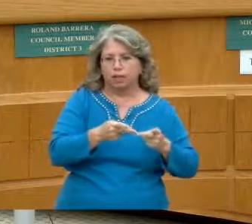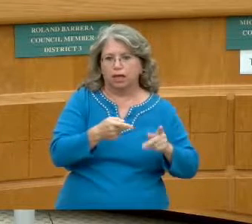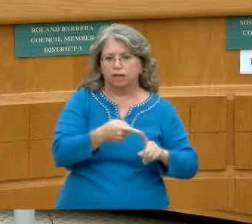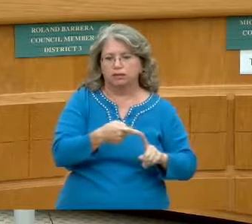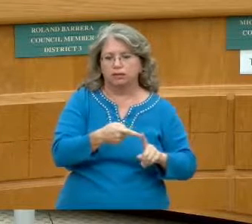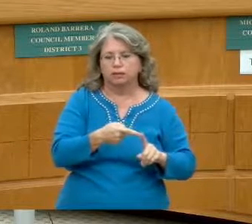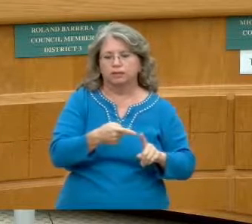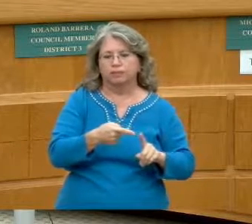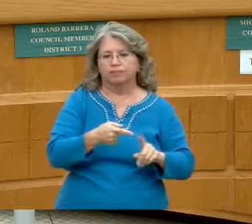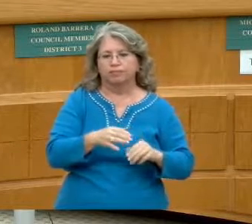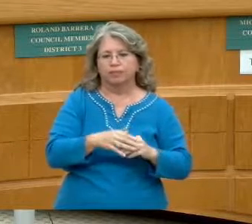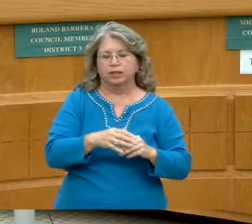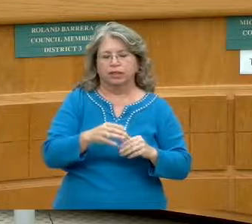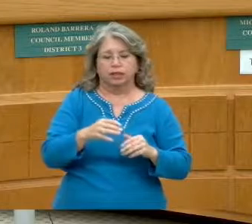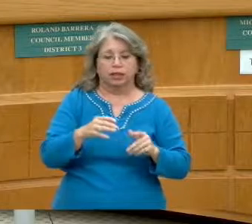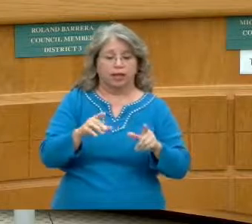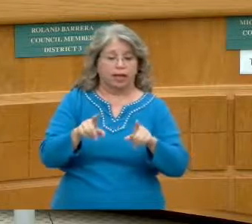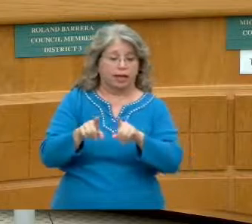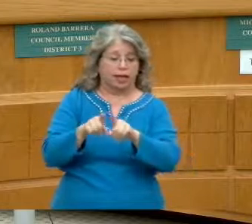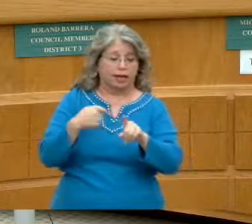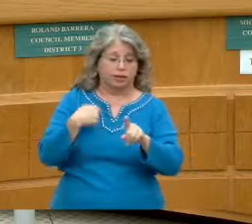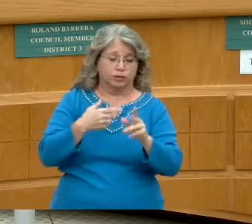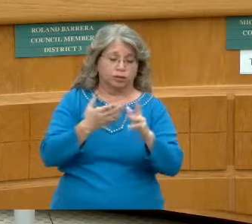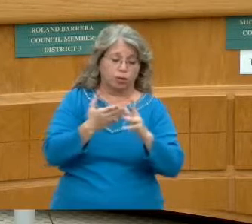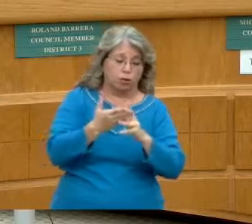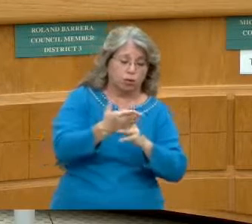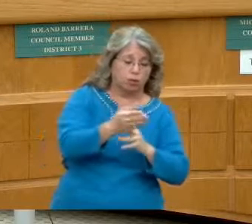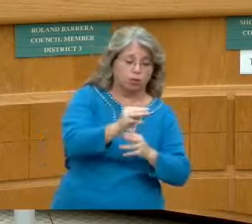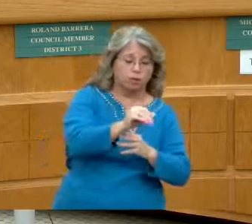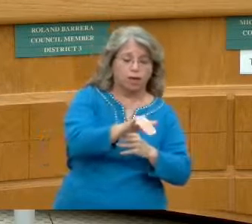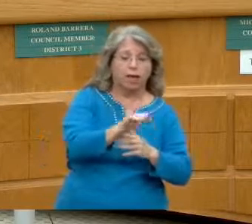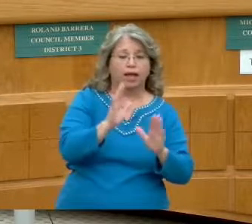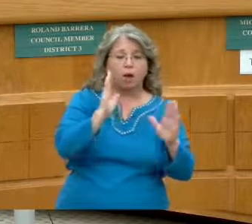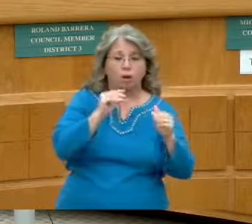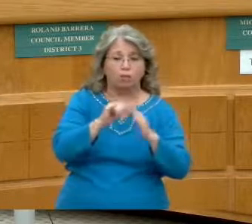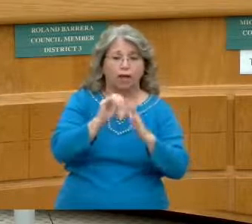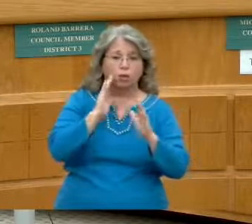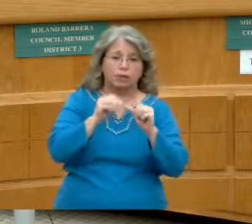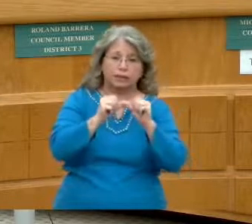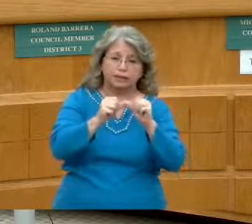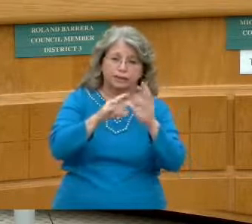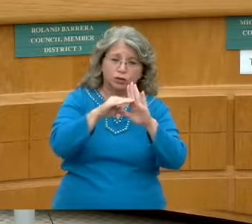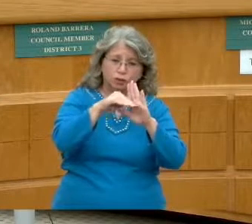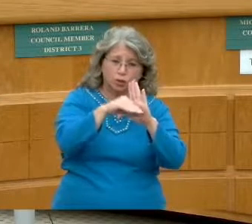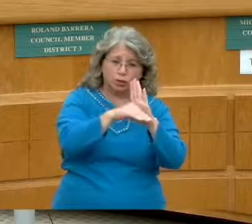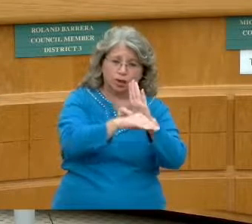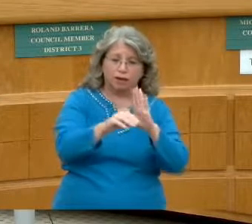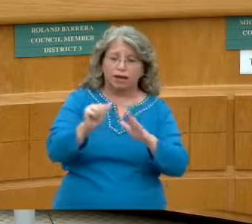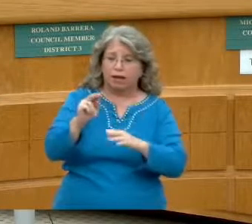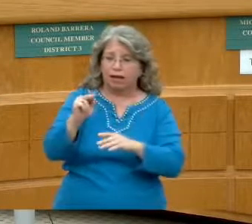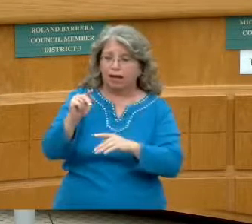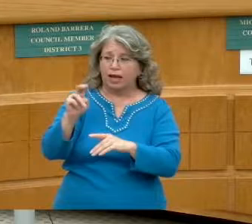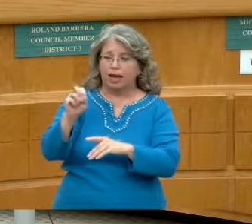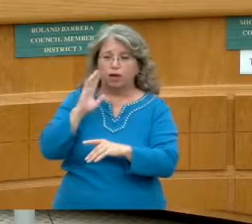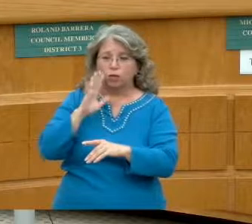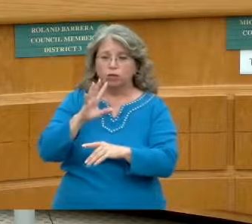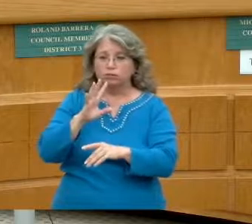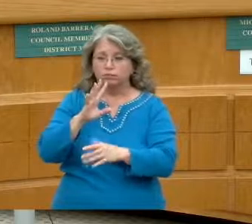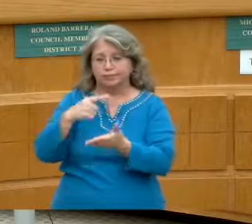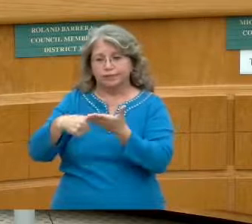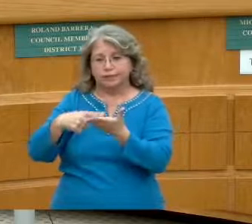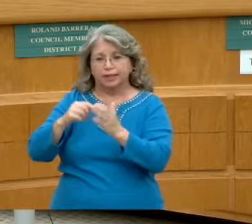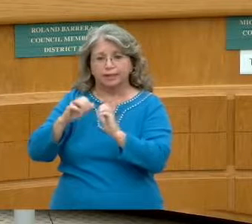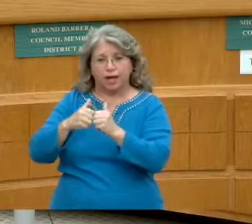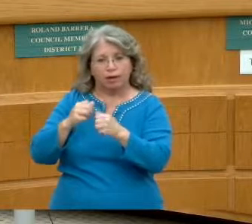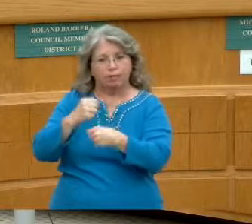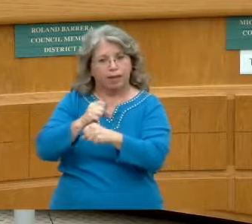May, we're hoping that it'll continue to trend down. Annette's going to talk to us about how we can make sure it continues to trend down by following what we've been saying for